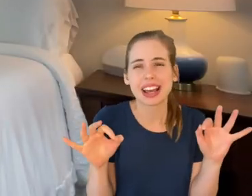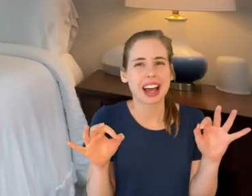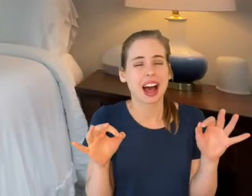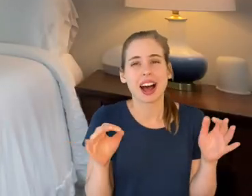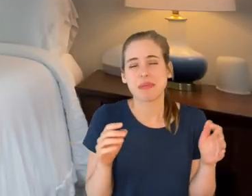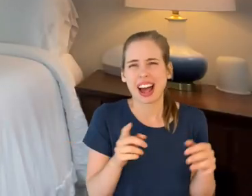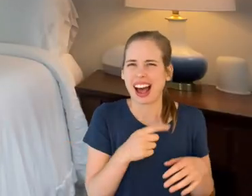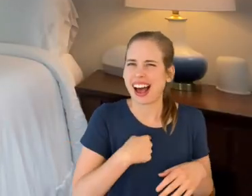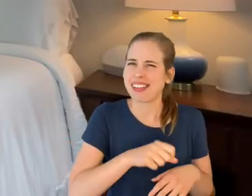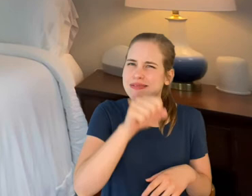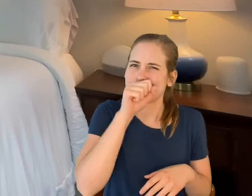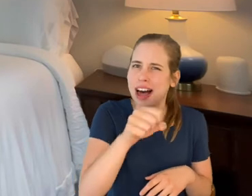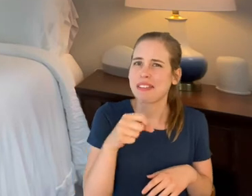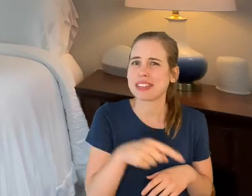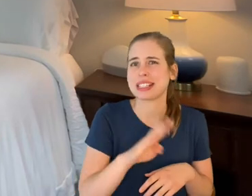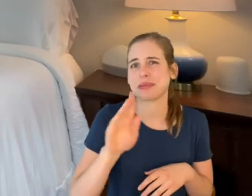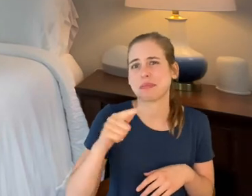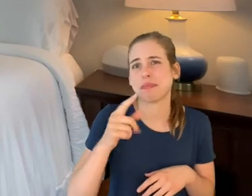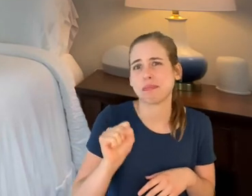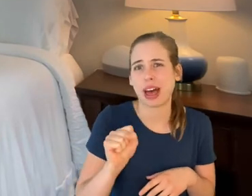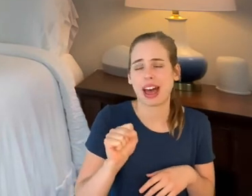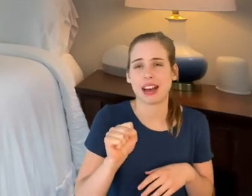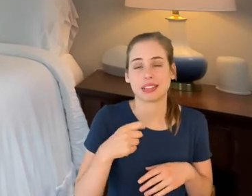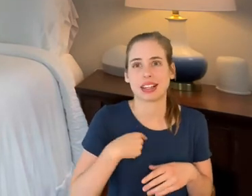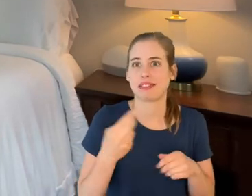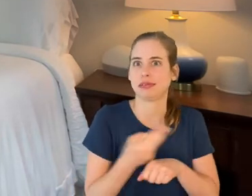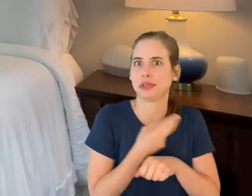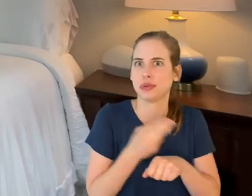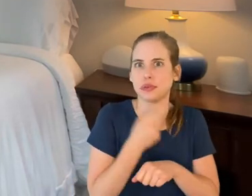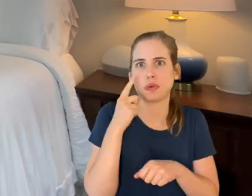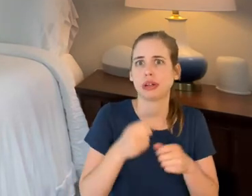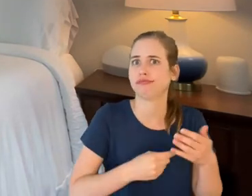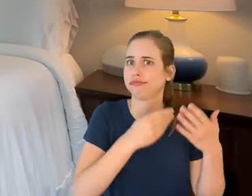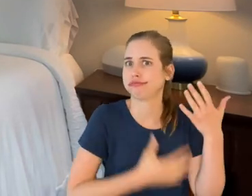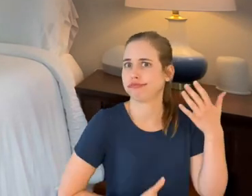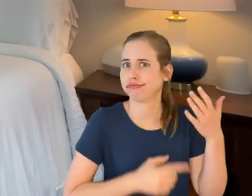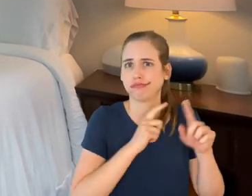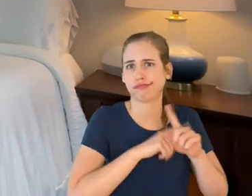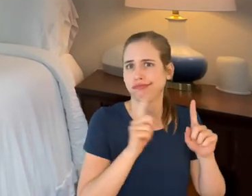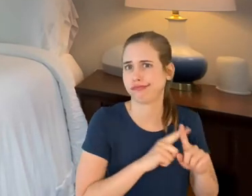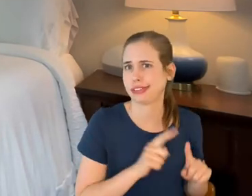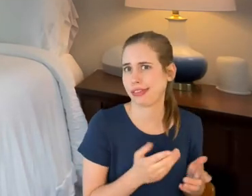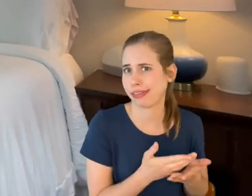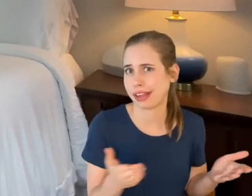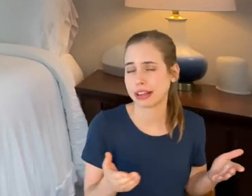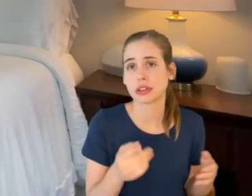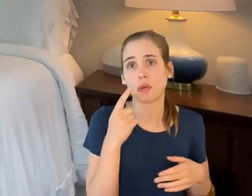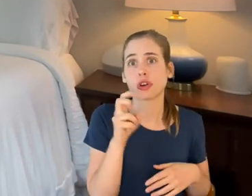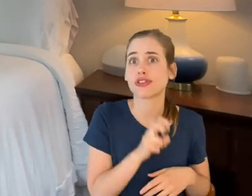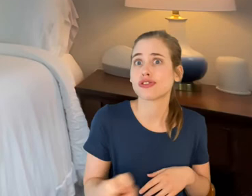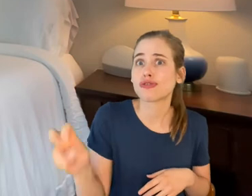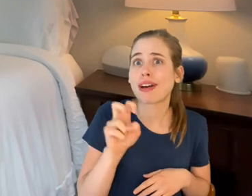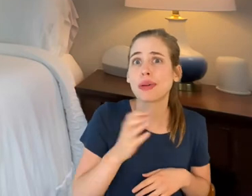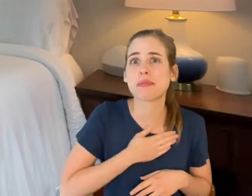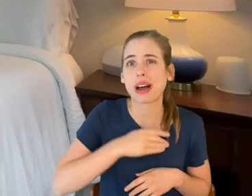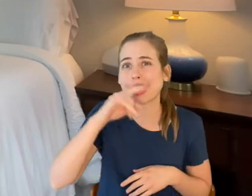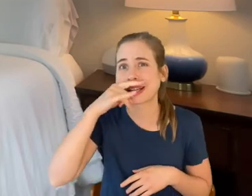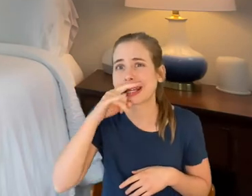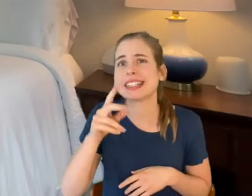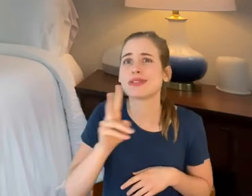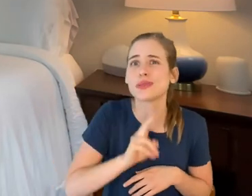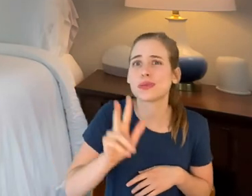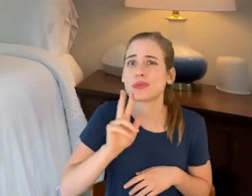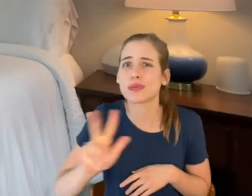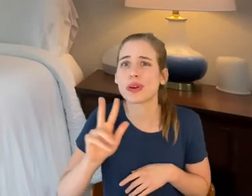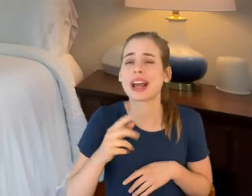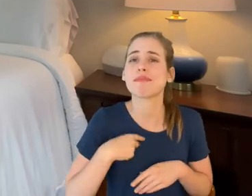many different things. Like, these are perfect for when my kids and we go traveling. So I put like all of their like little tiny clothes, because they're only 2 and 3,